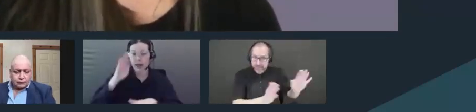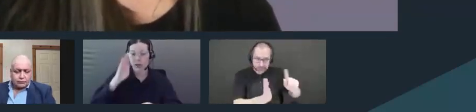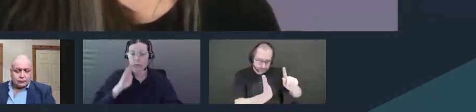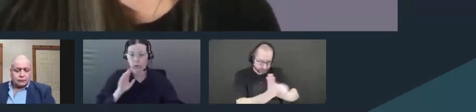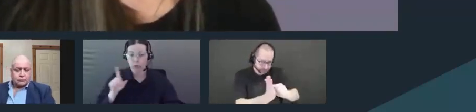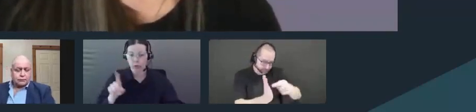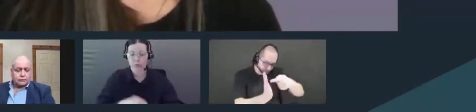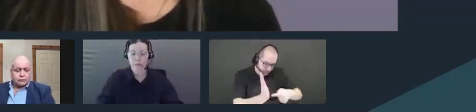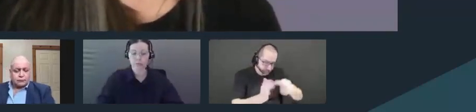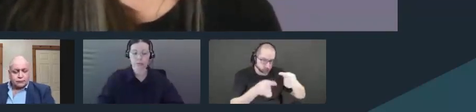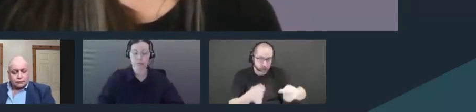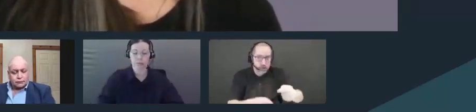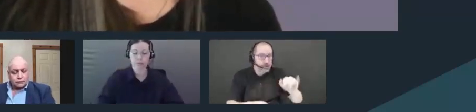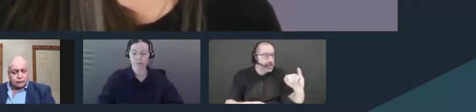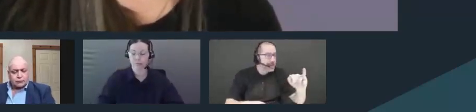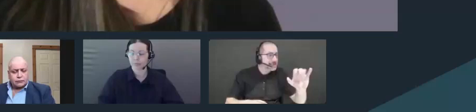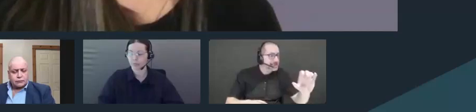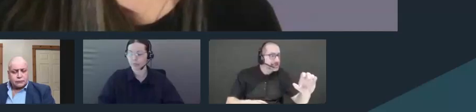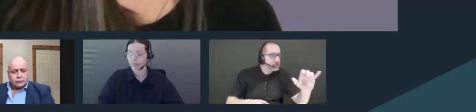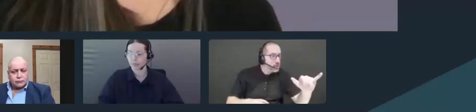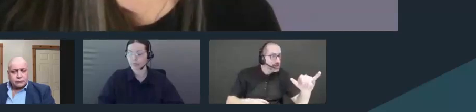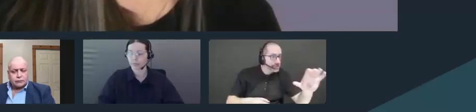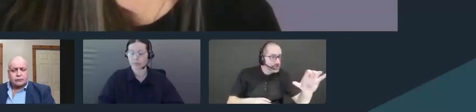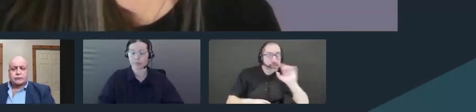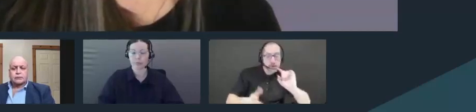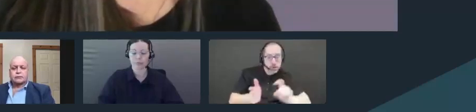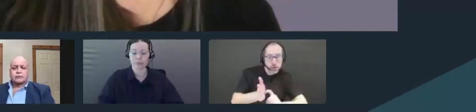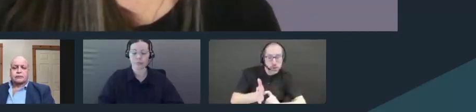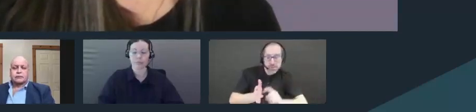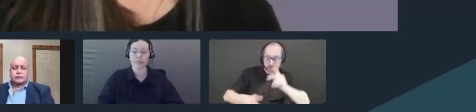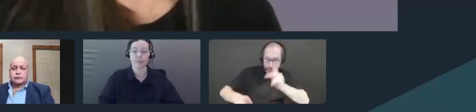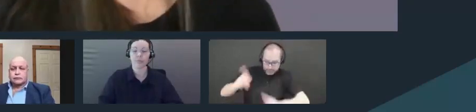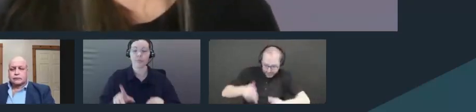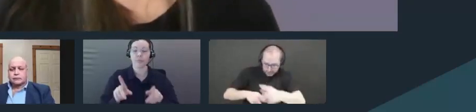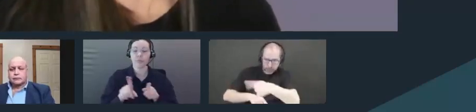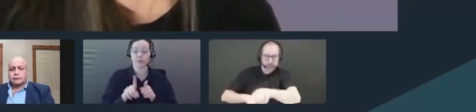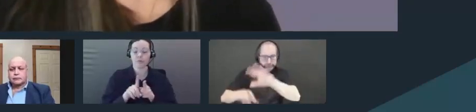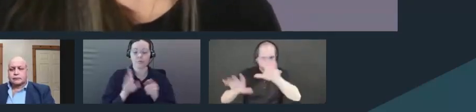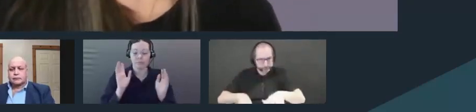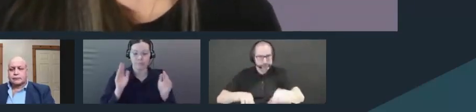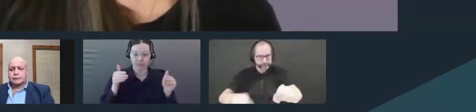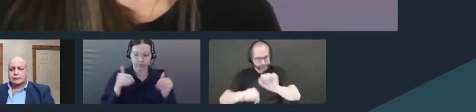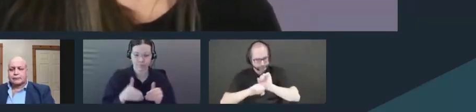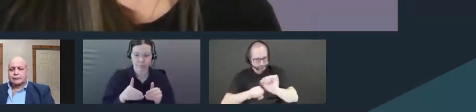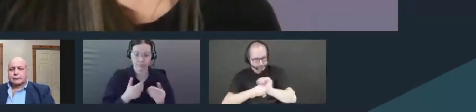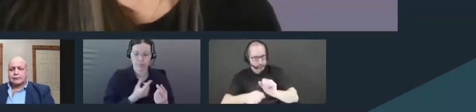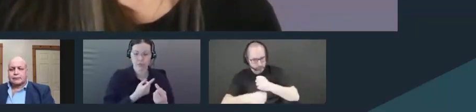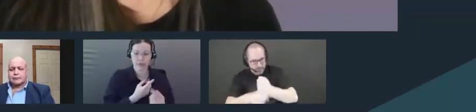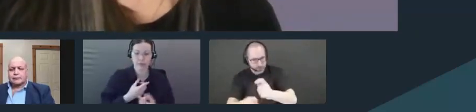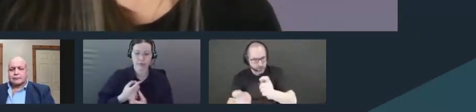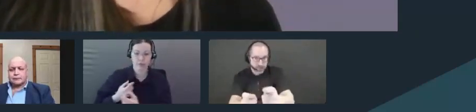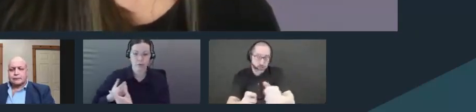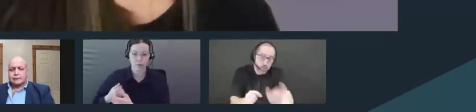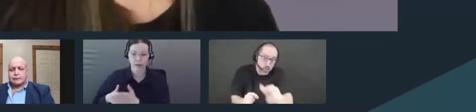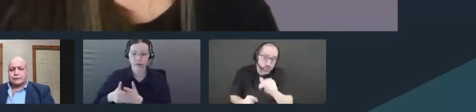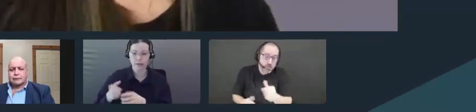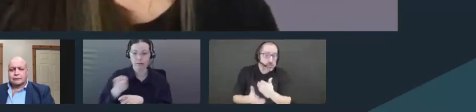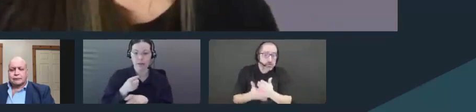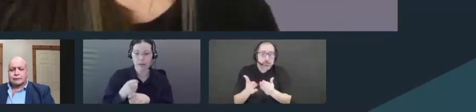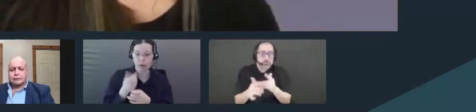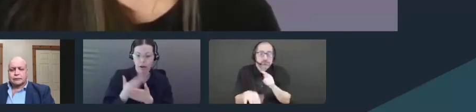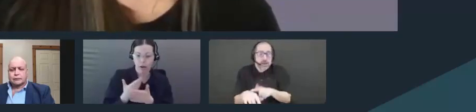ICYC observed in practice, it's people who make things happen, or not, sometimes regardless of